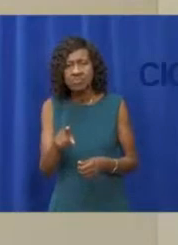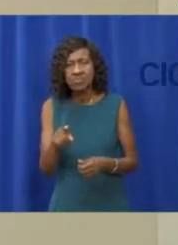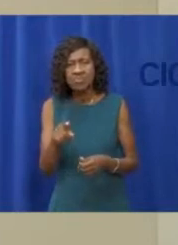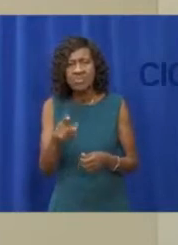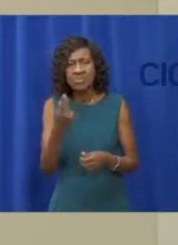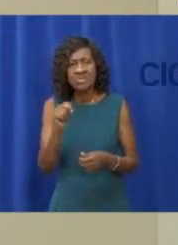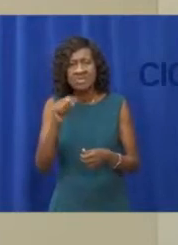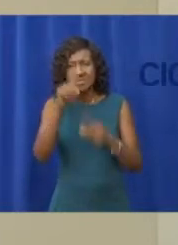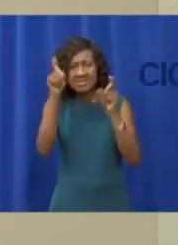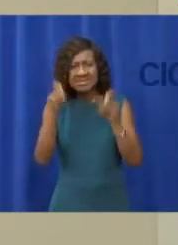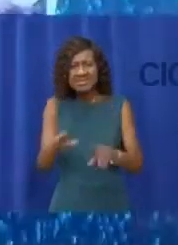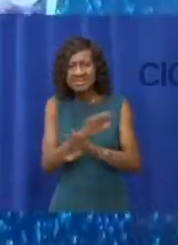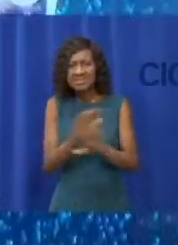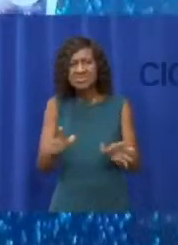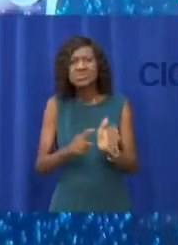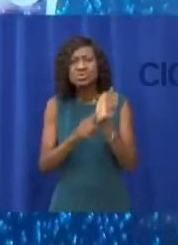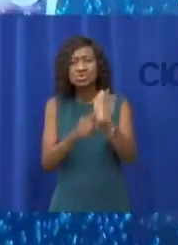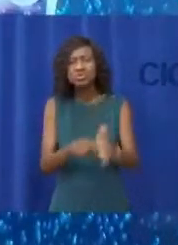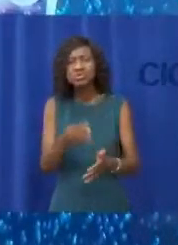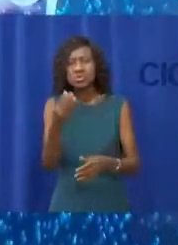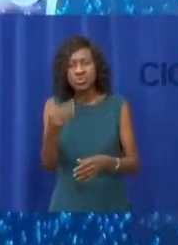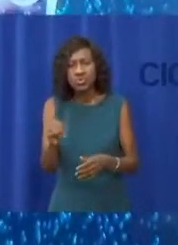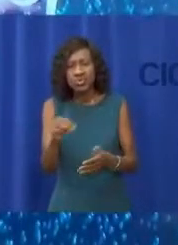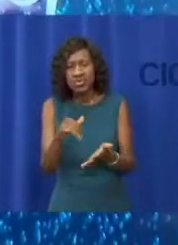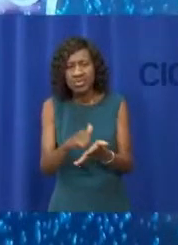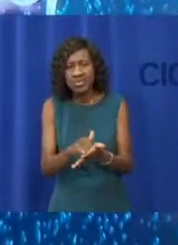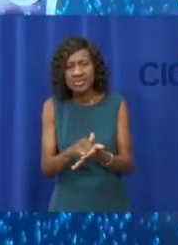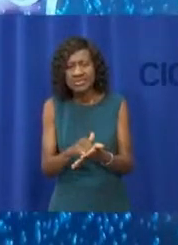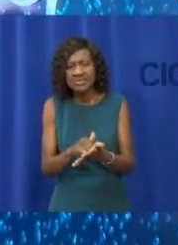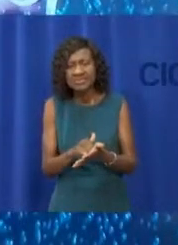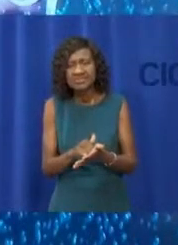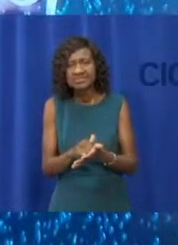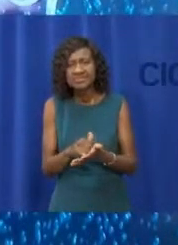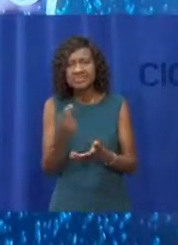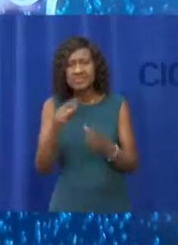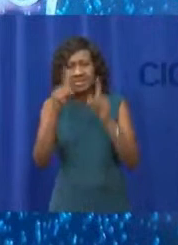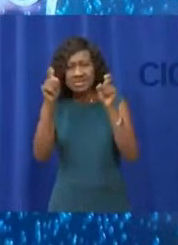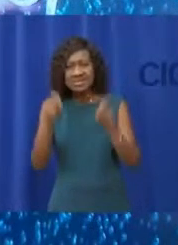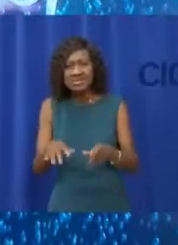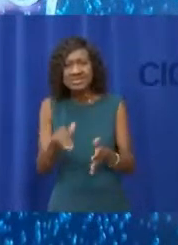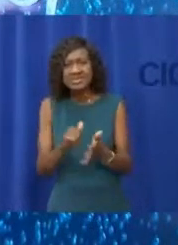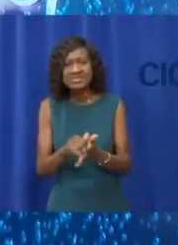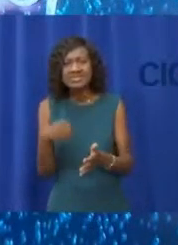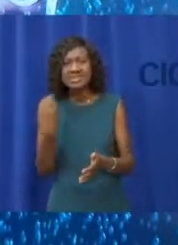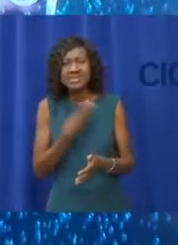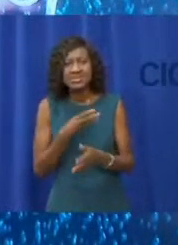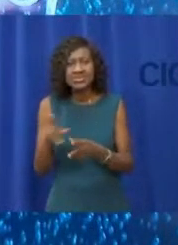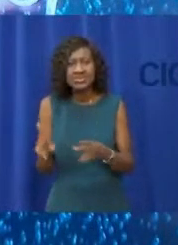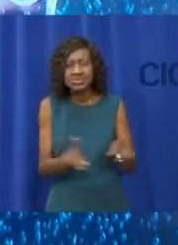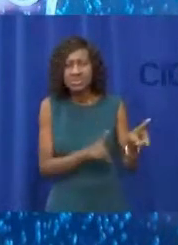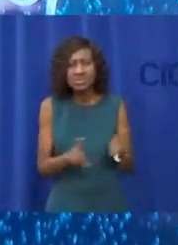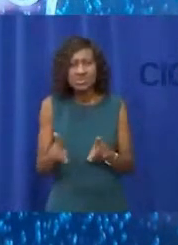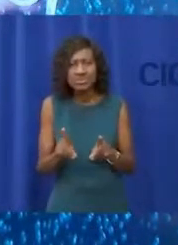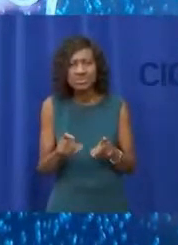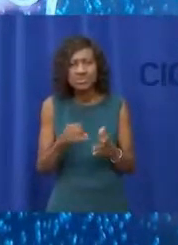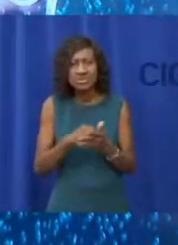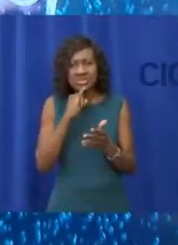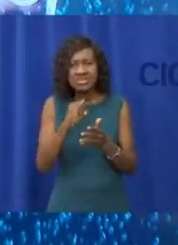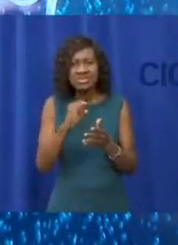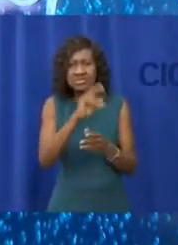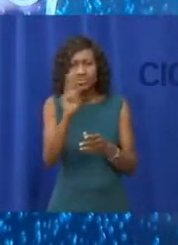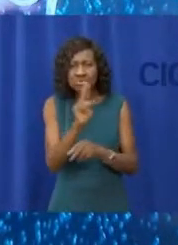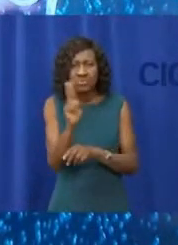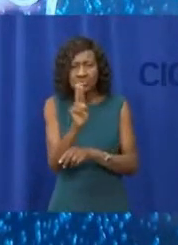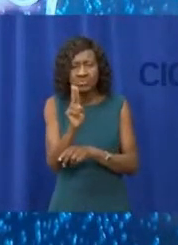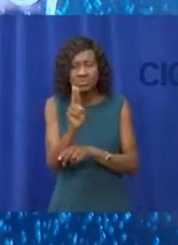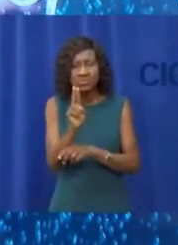What the polymerase chain reaction test that we do, and this is the standard that's being used across the world,